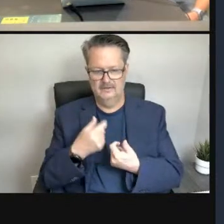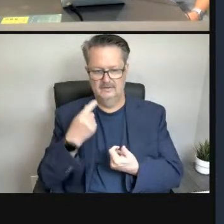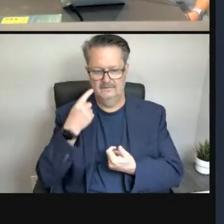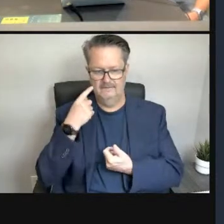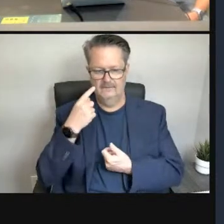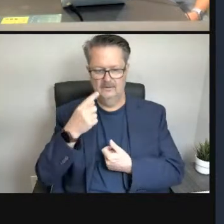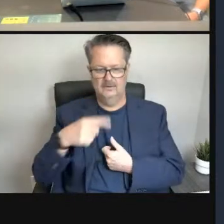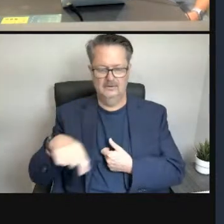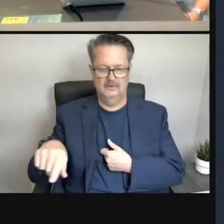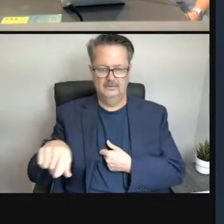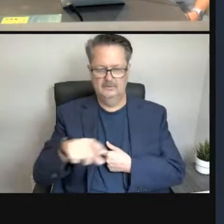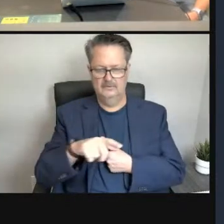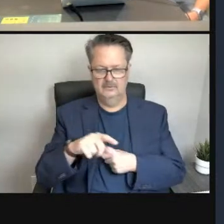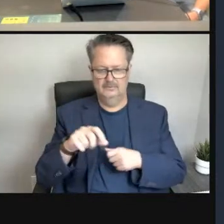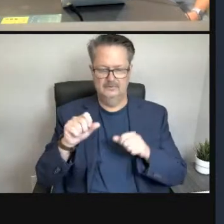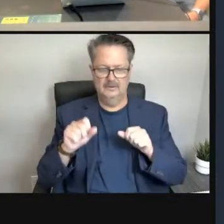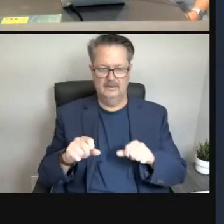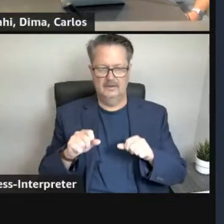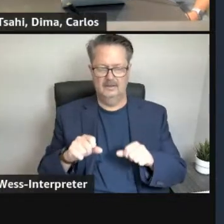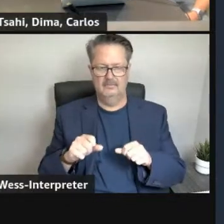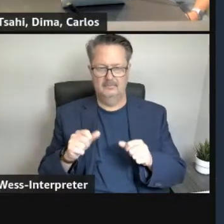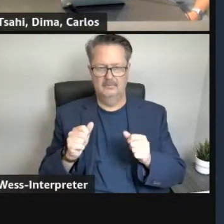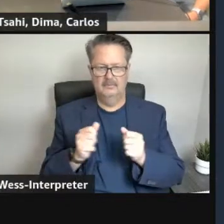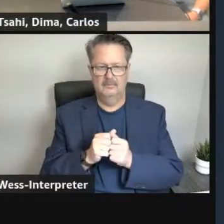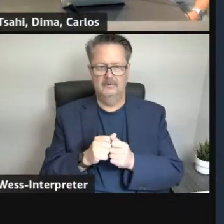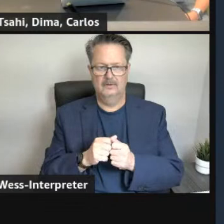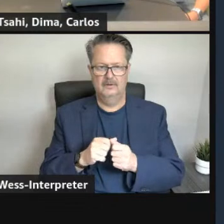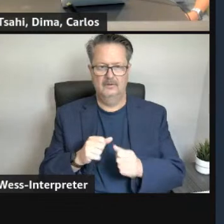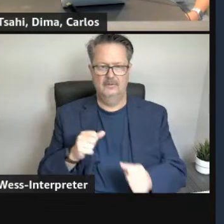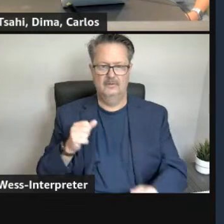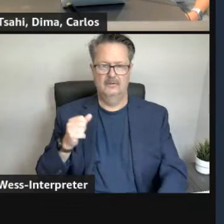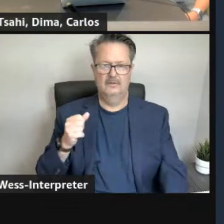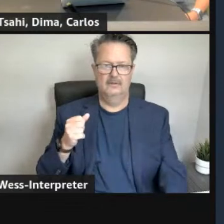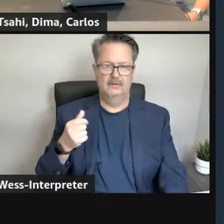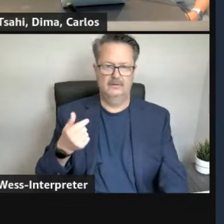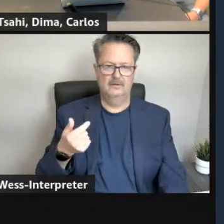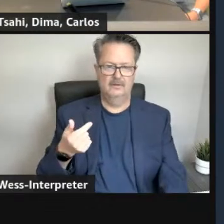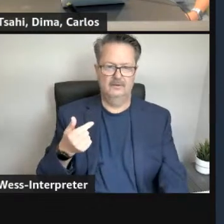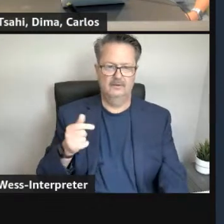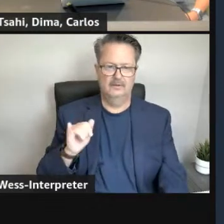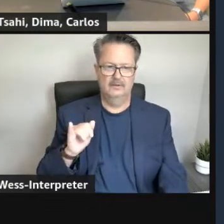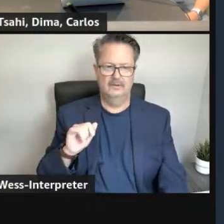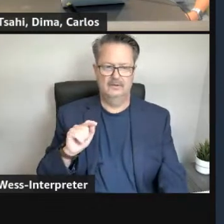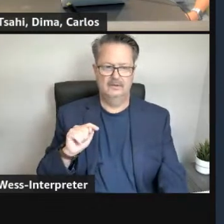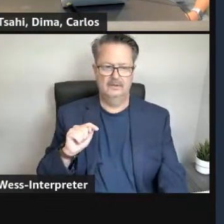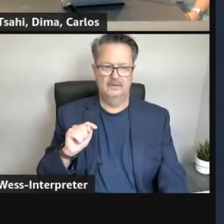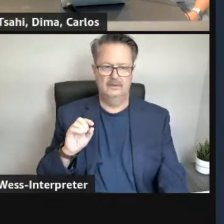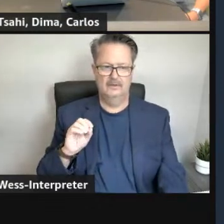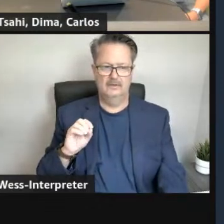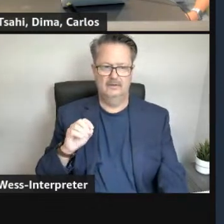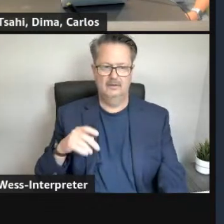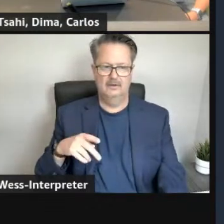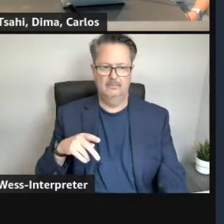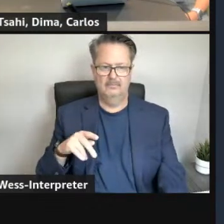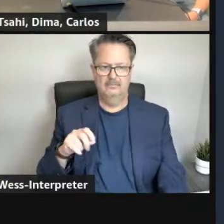to be able to get hands-on with GitOps. And now let's move to the